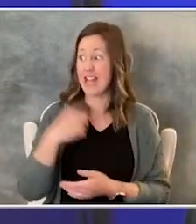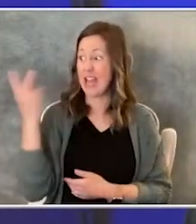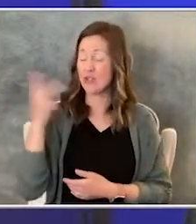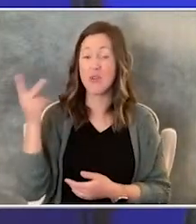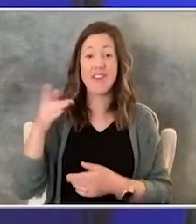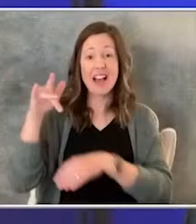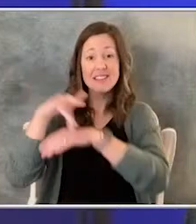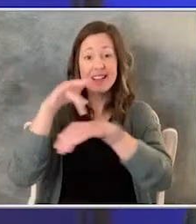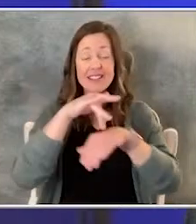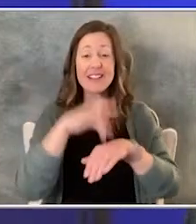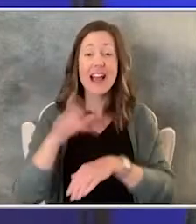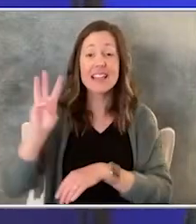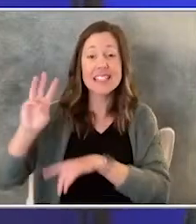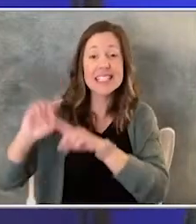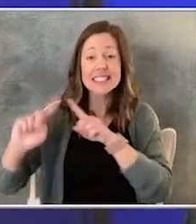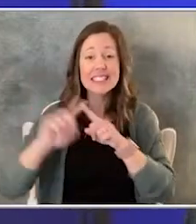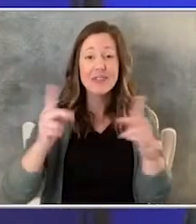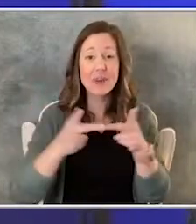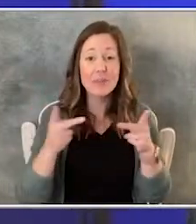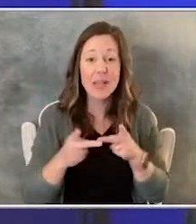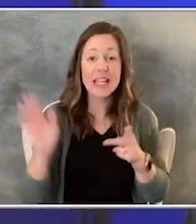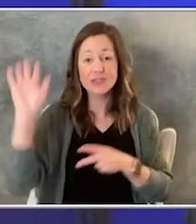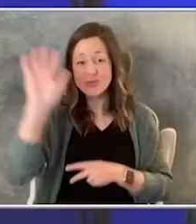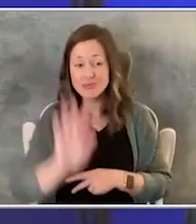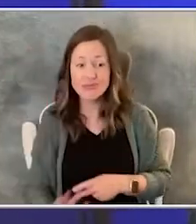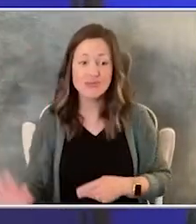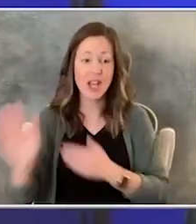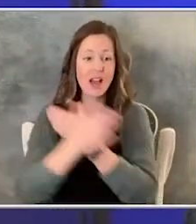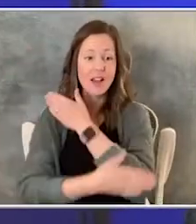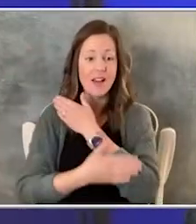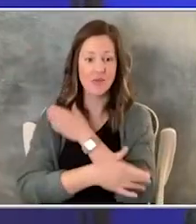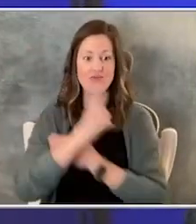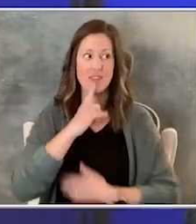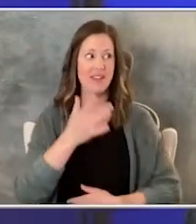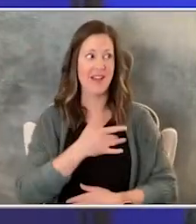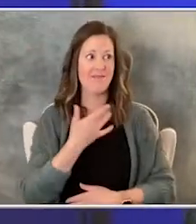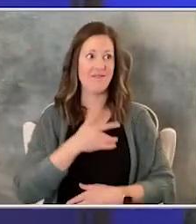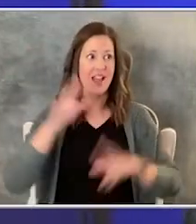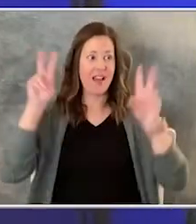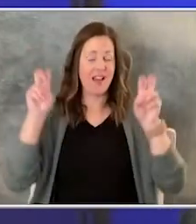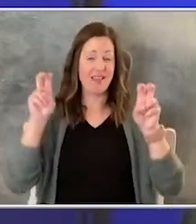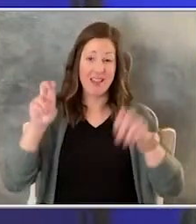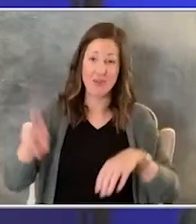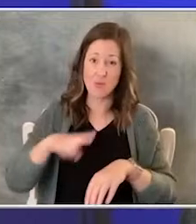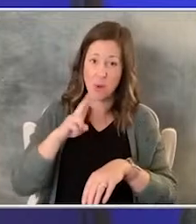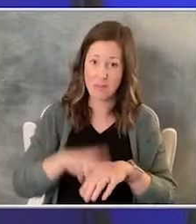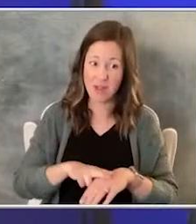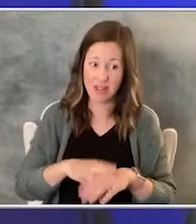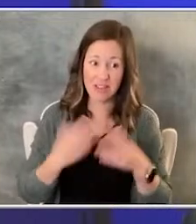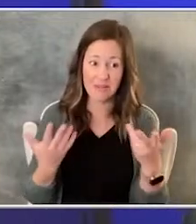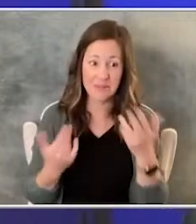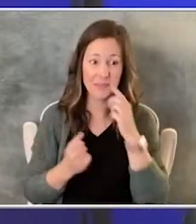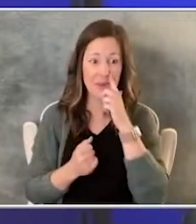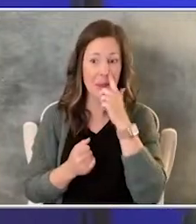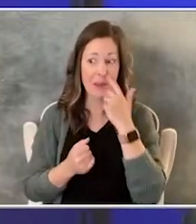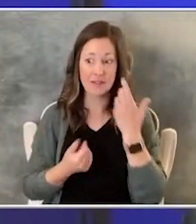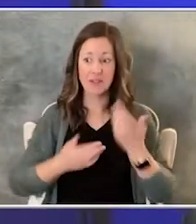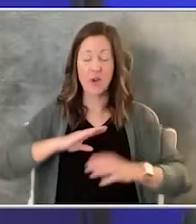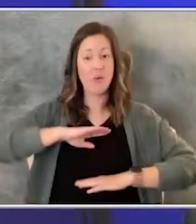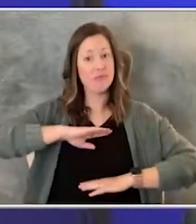In my particular situation, I have diabetes and I have high blood